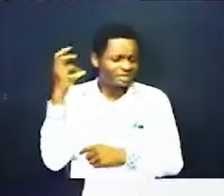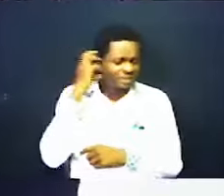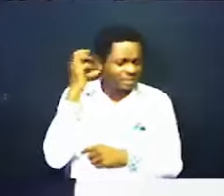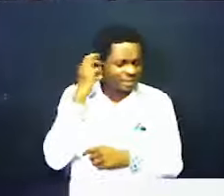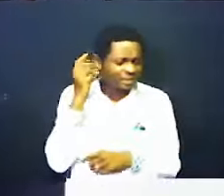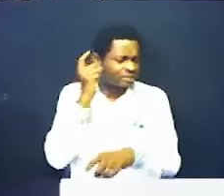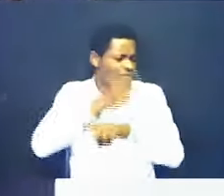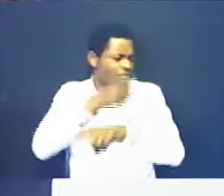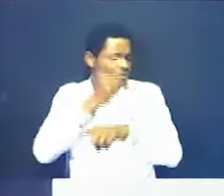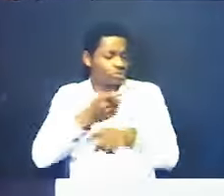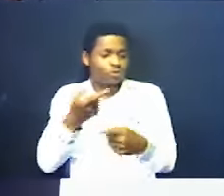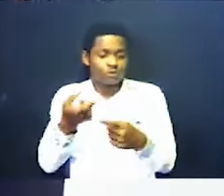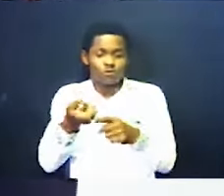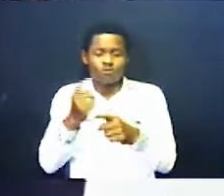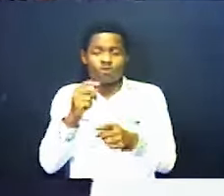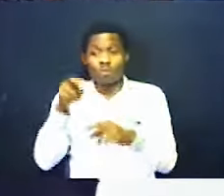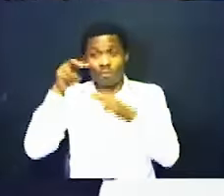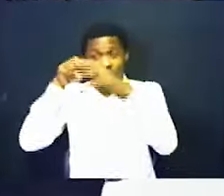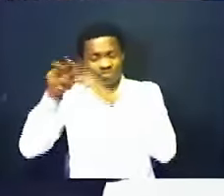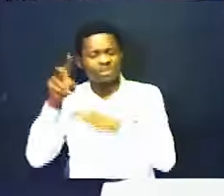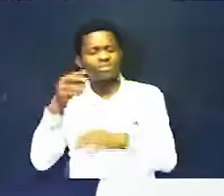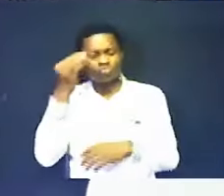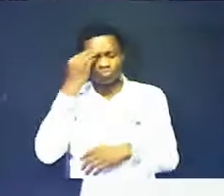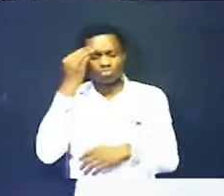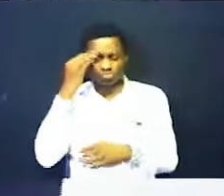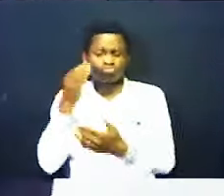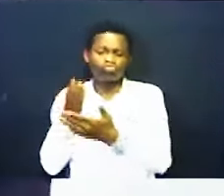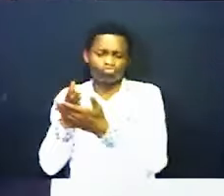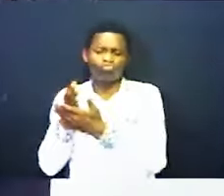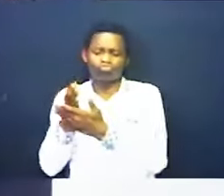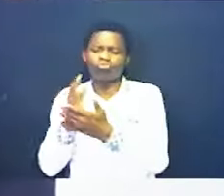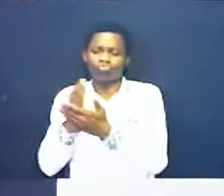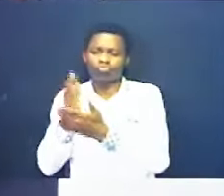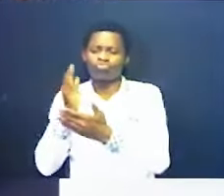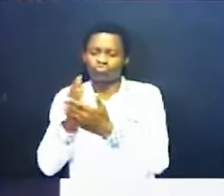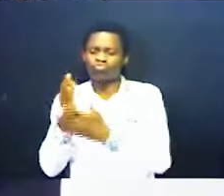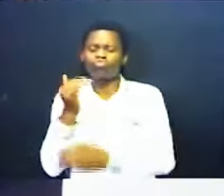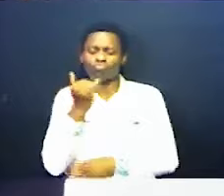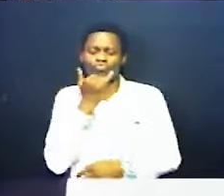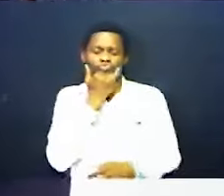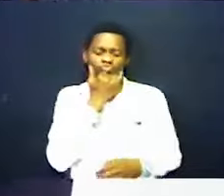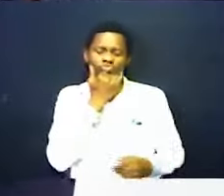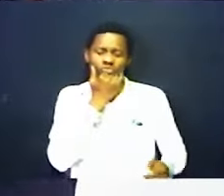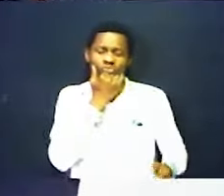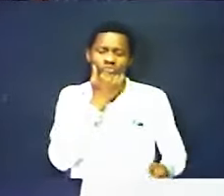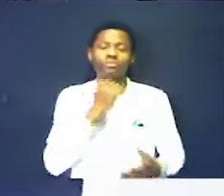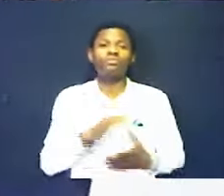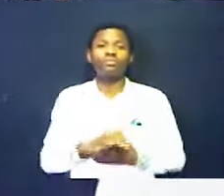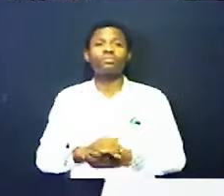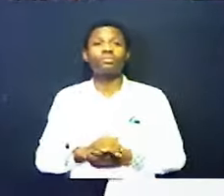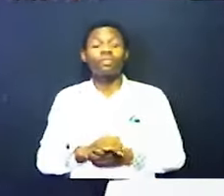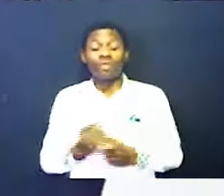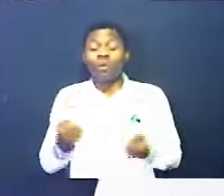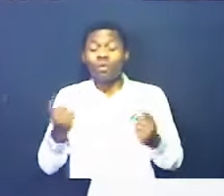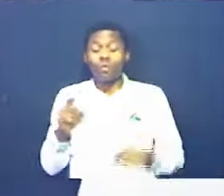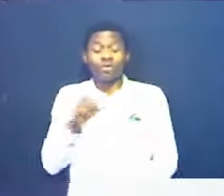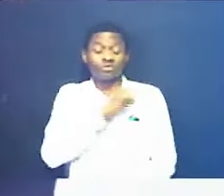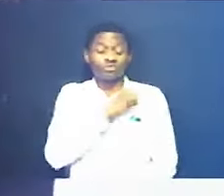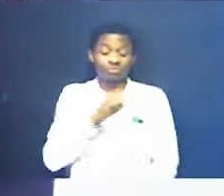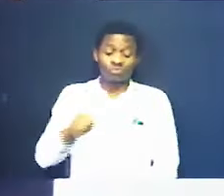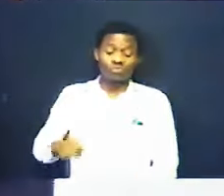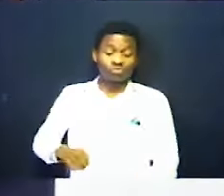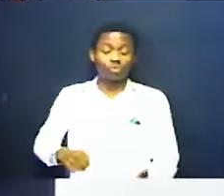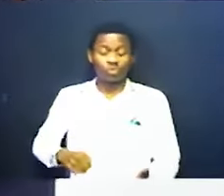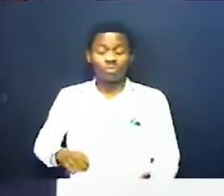no e won ne ho adwempa. You see, when Solomon became king and the old men told him that you